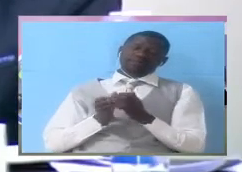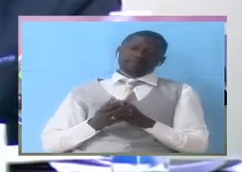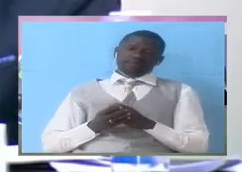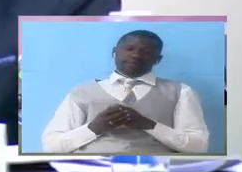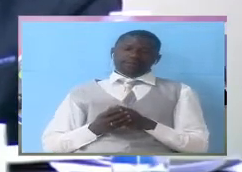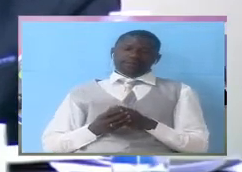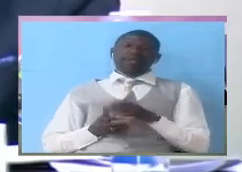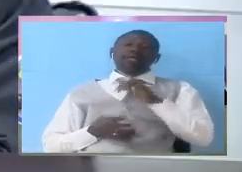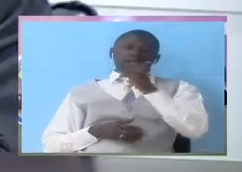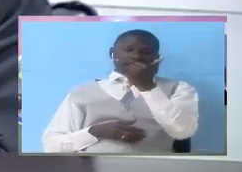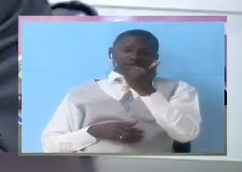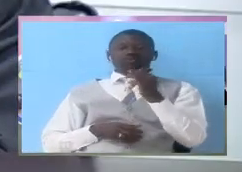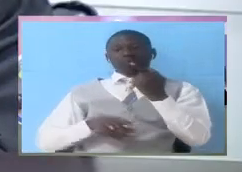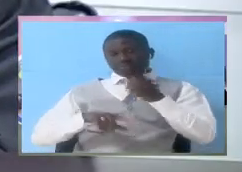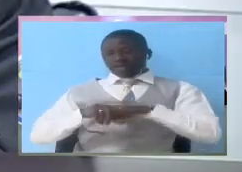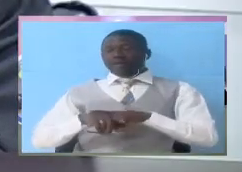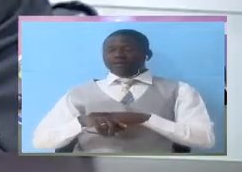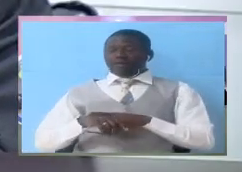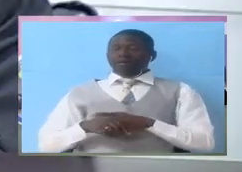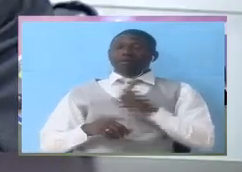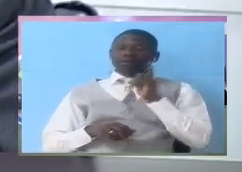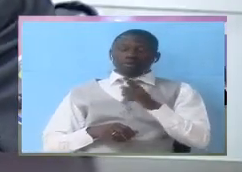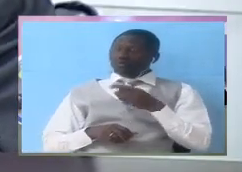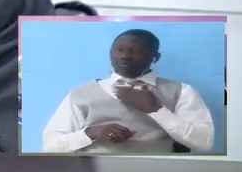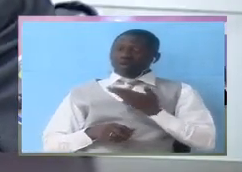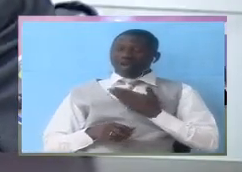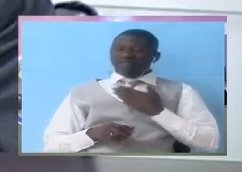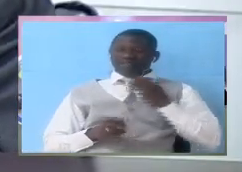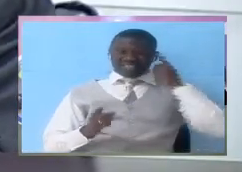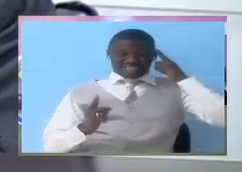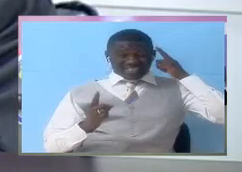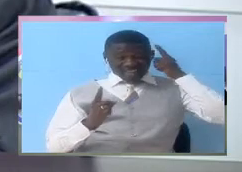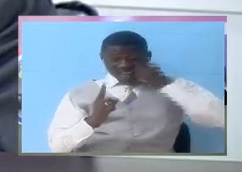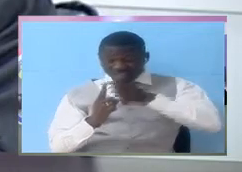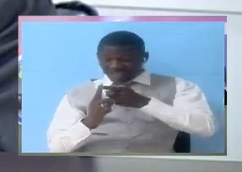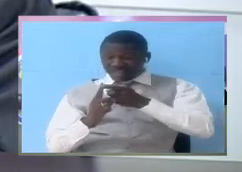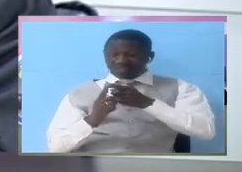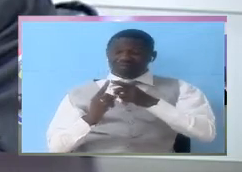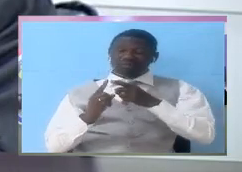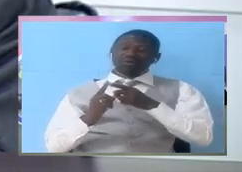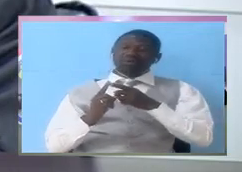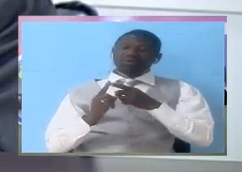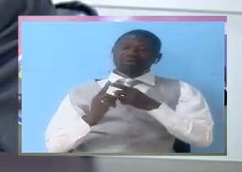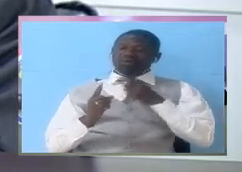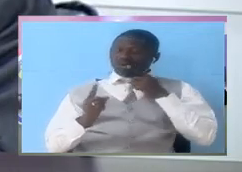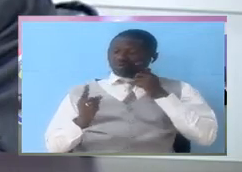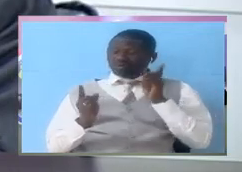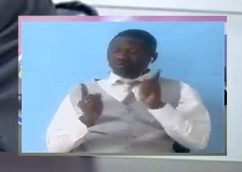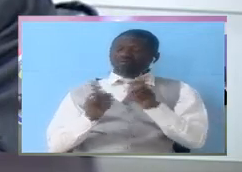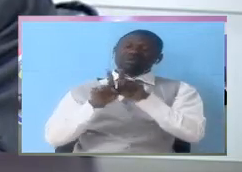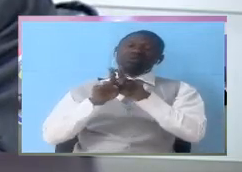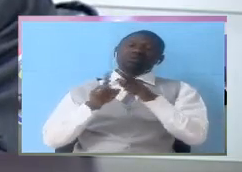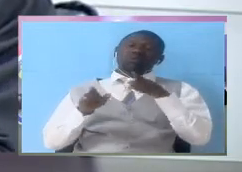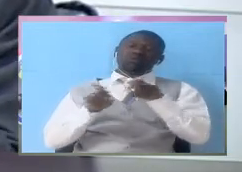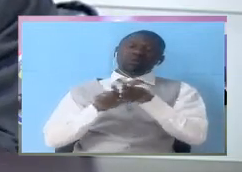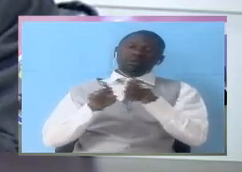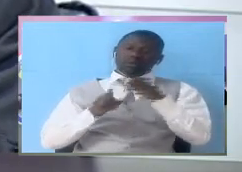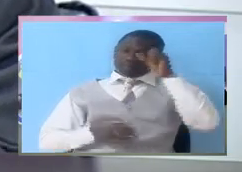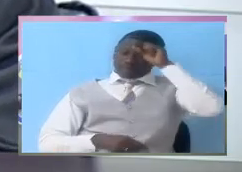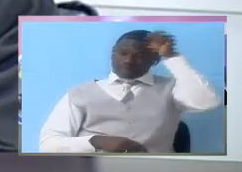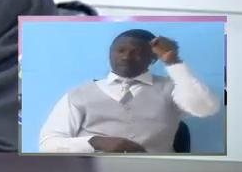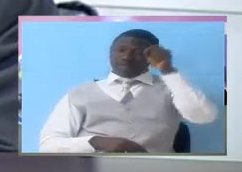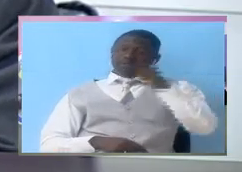I did not have direct contact with the president. Madan am joko bo xamne ni ak president bi direct.